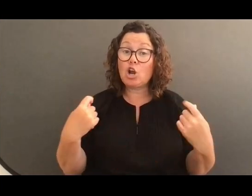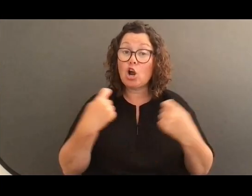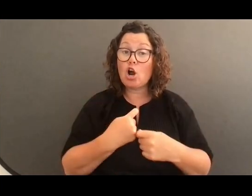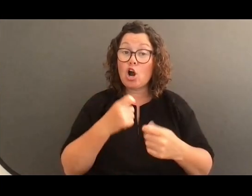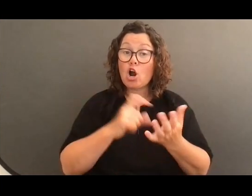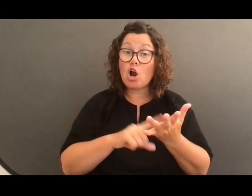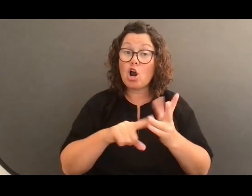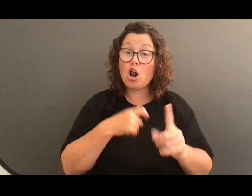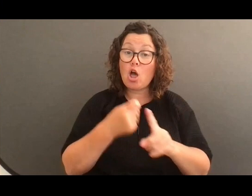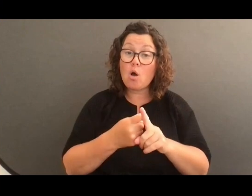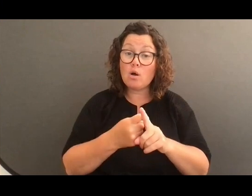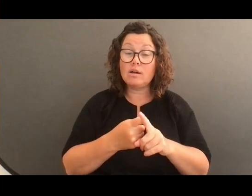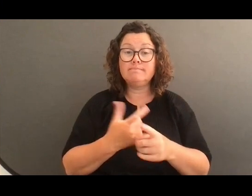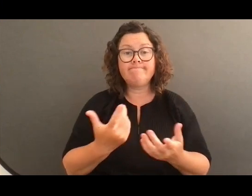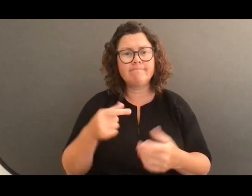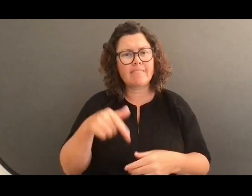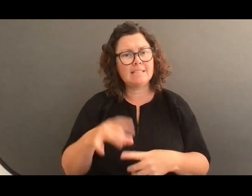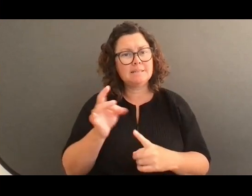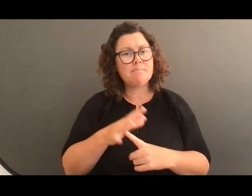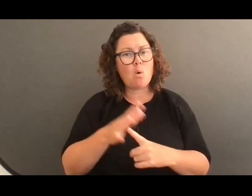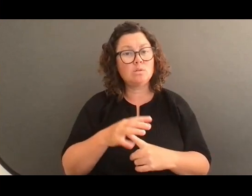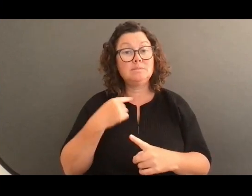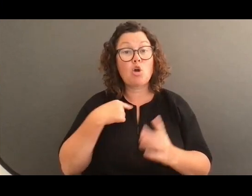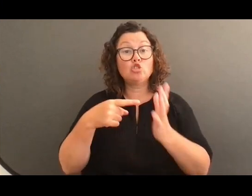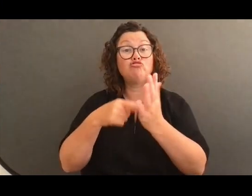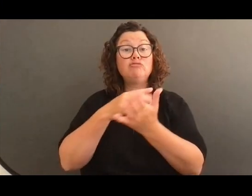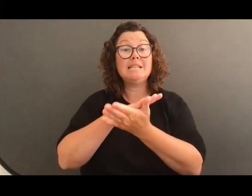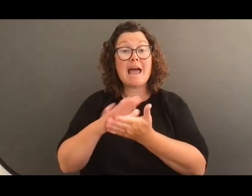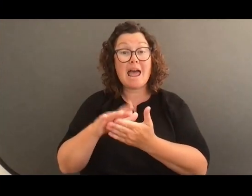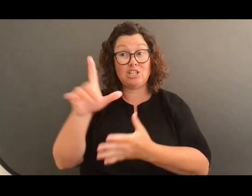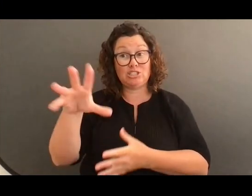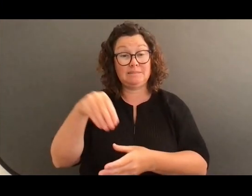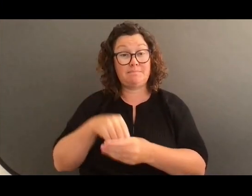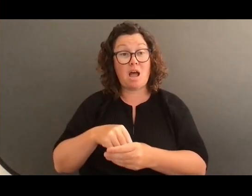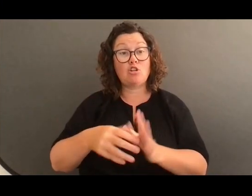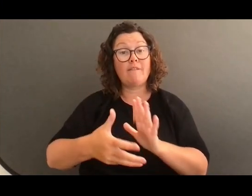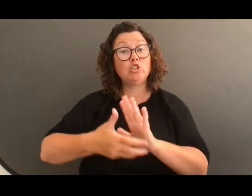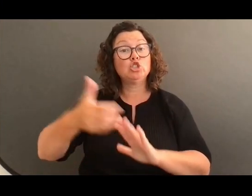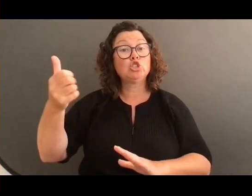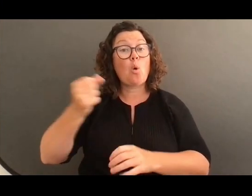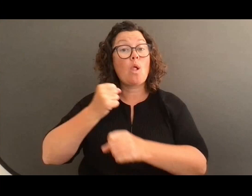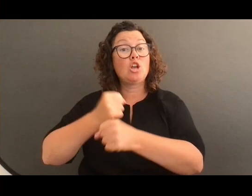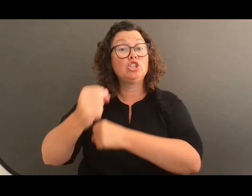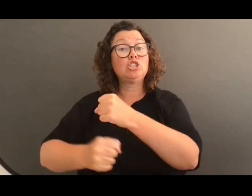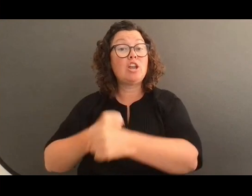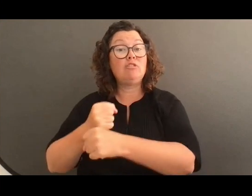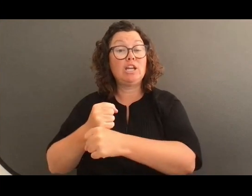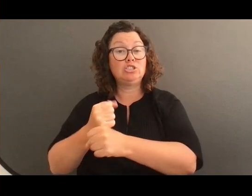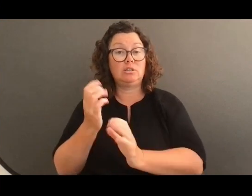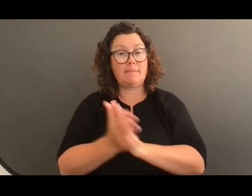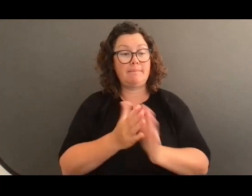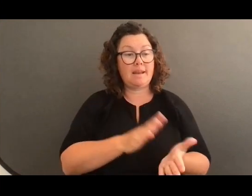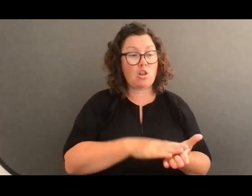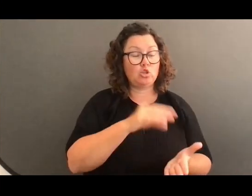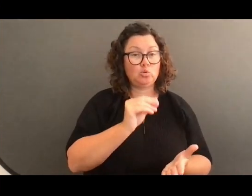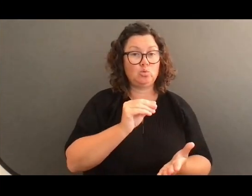of the stolen generation. So that's, again, like first contact for those students. It's real life